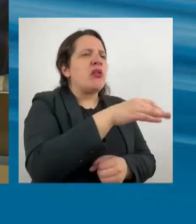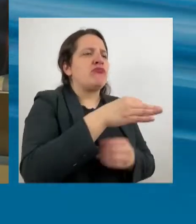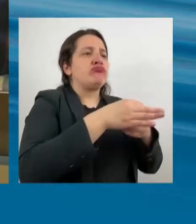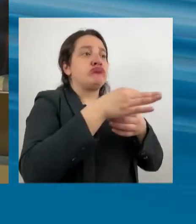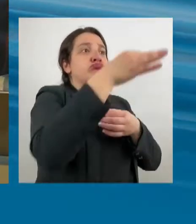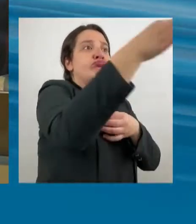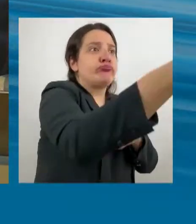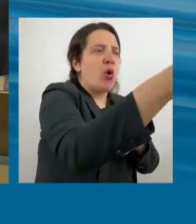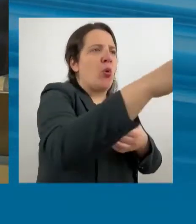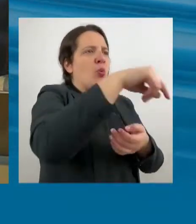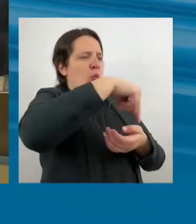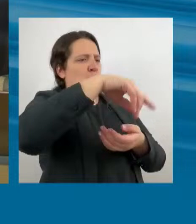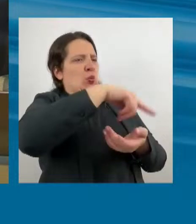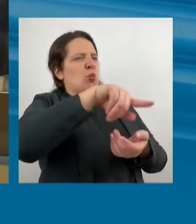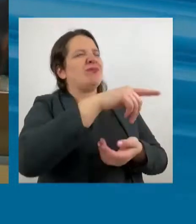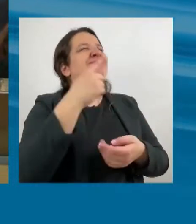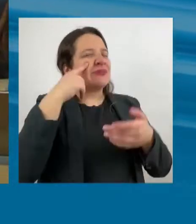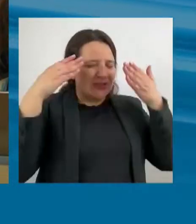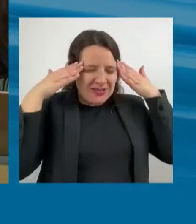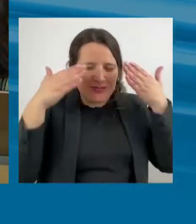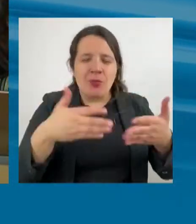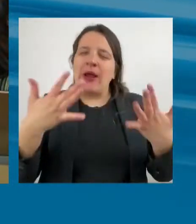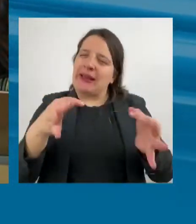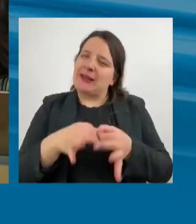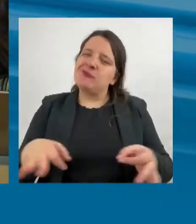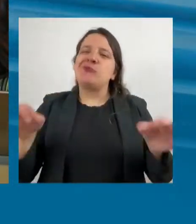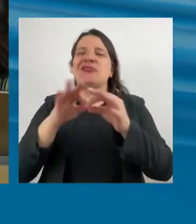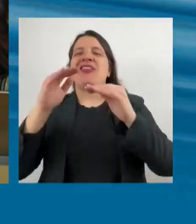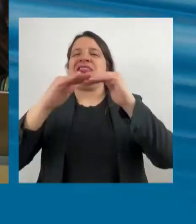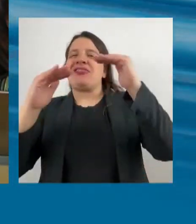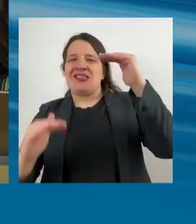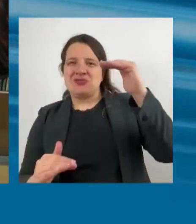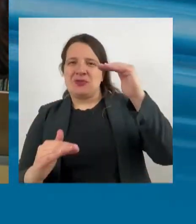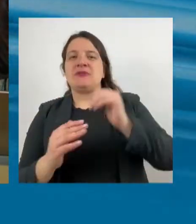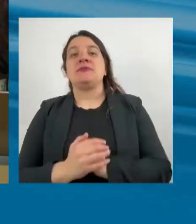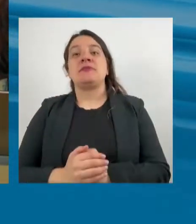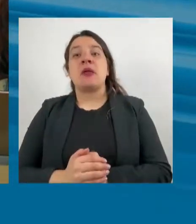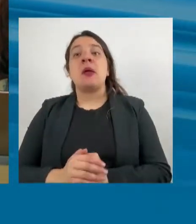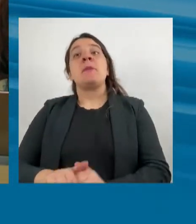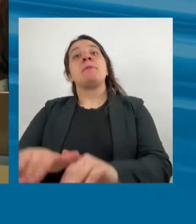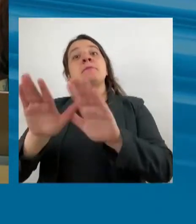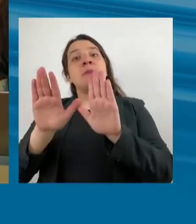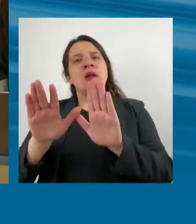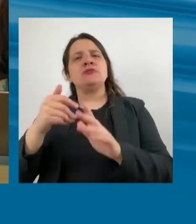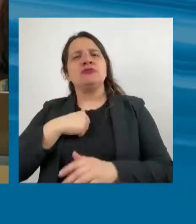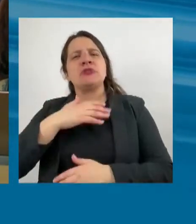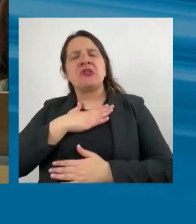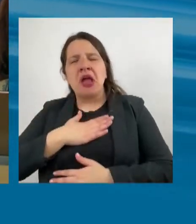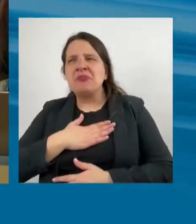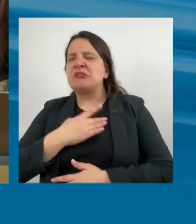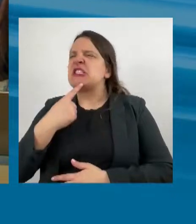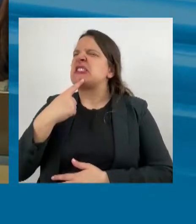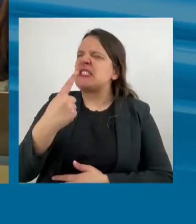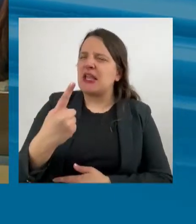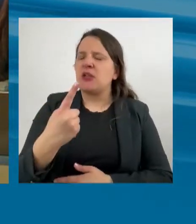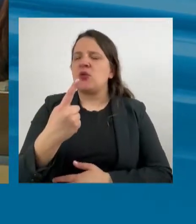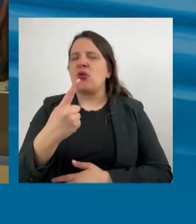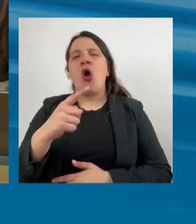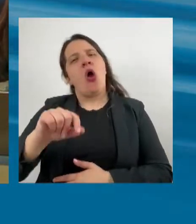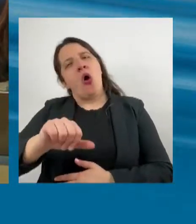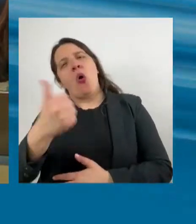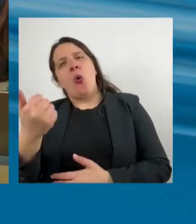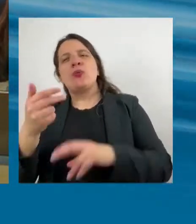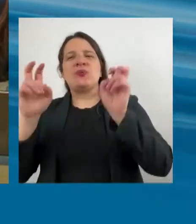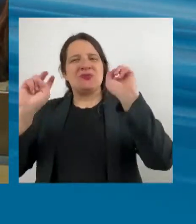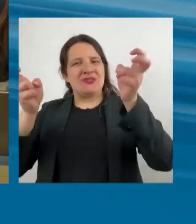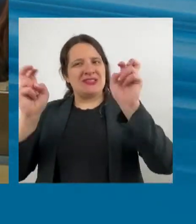document presented during this conference are key to face this inequality trap. And here I would like to